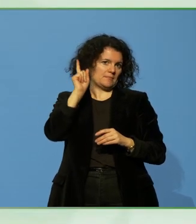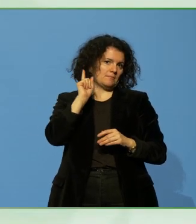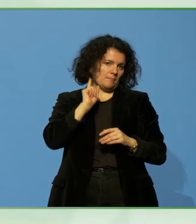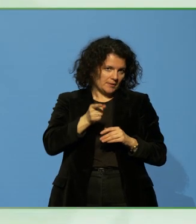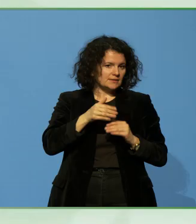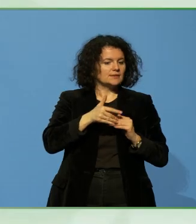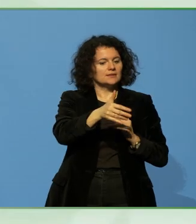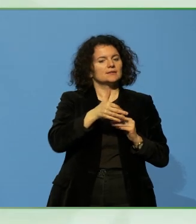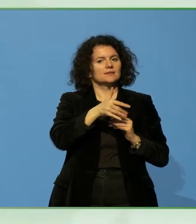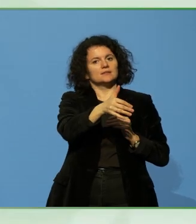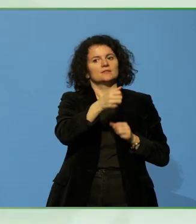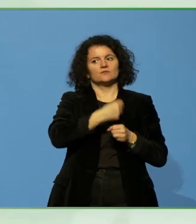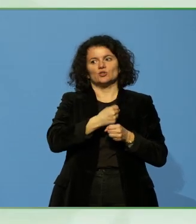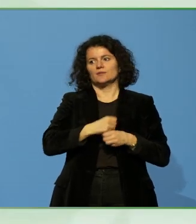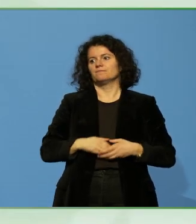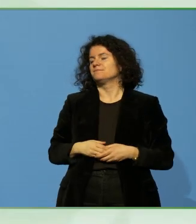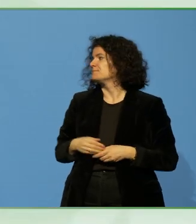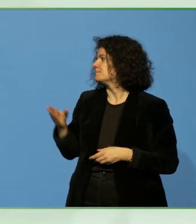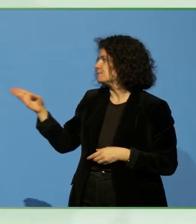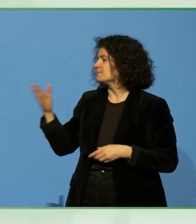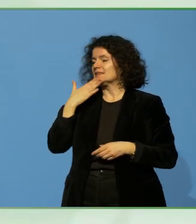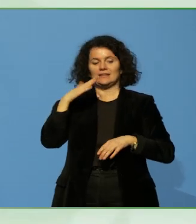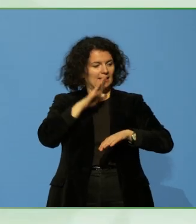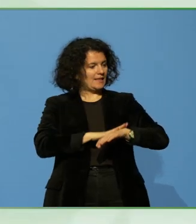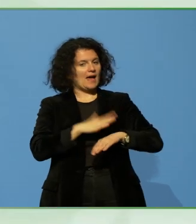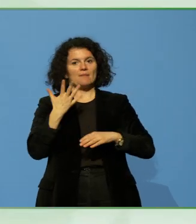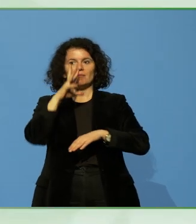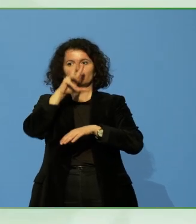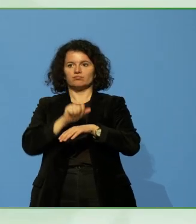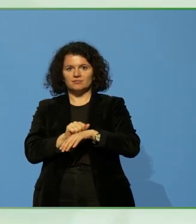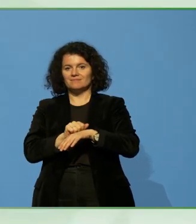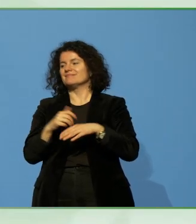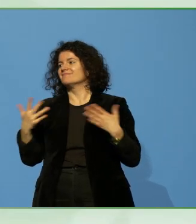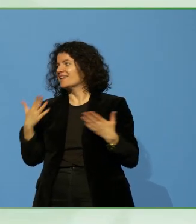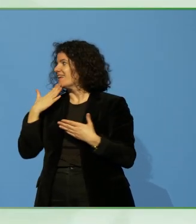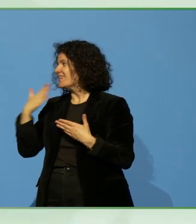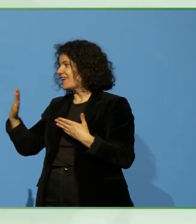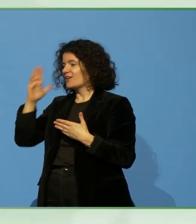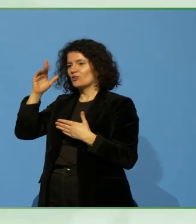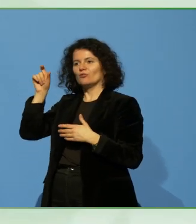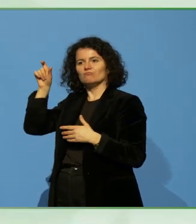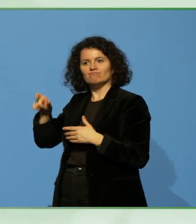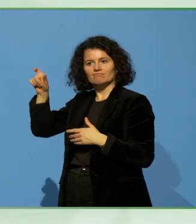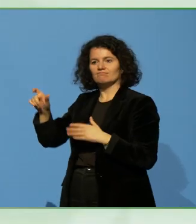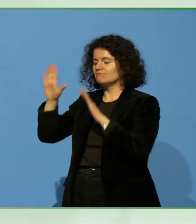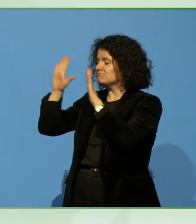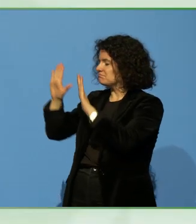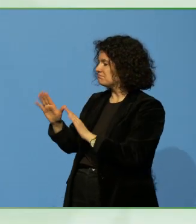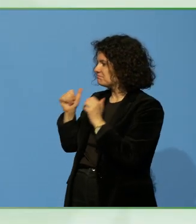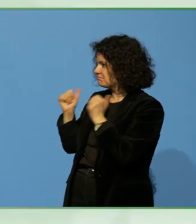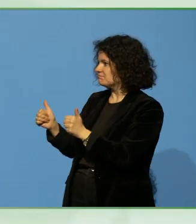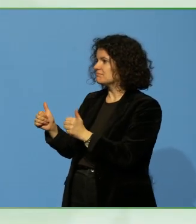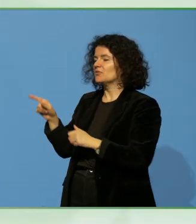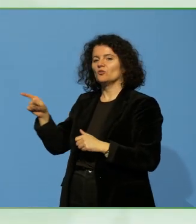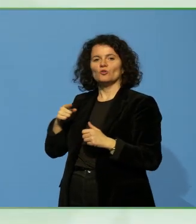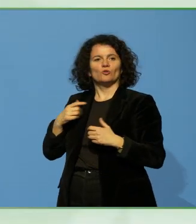Lovely. Well, we're at time, unfortunately, but thank you to my fantastic panelists for all of their expertise and enthusiasm and